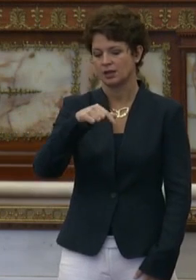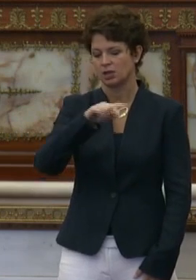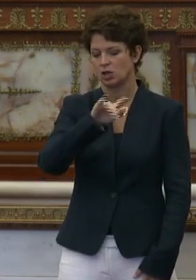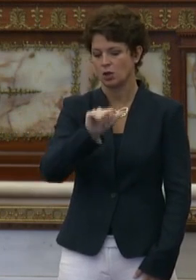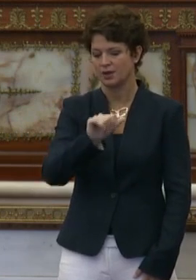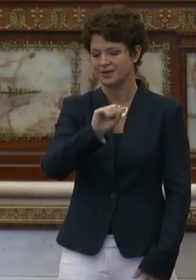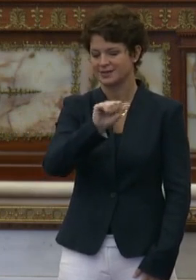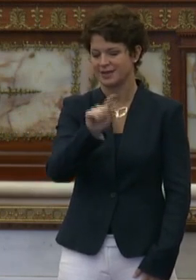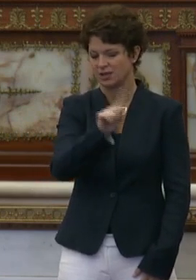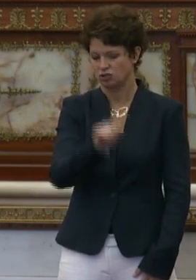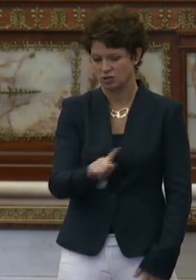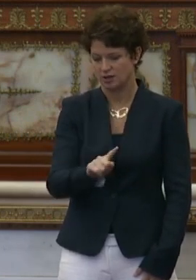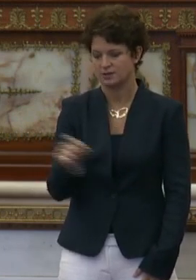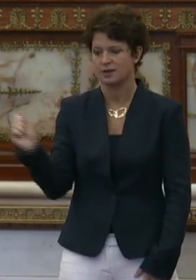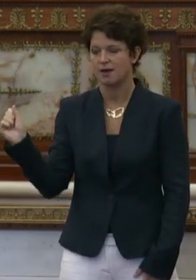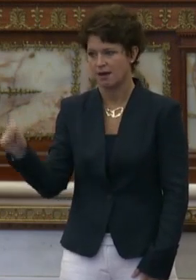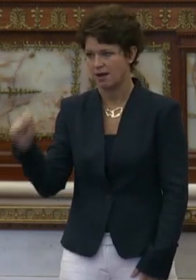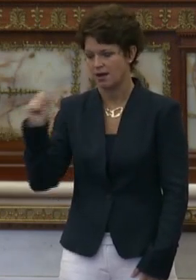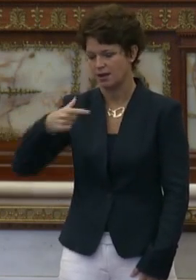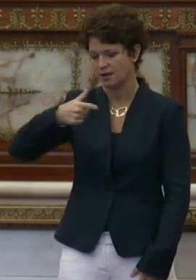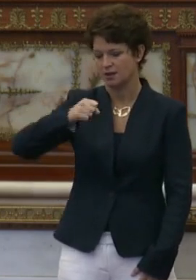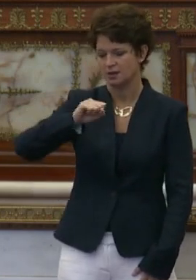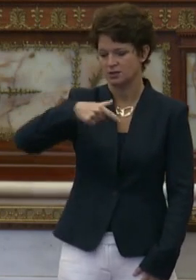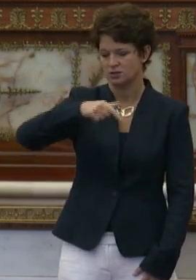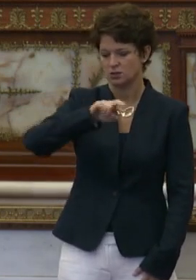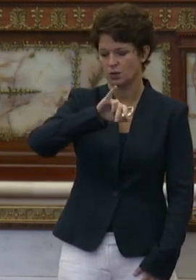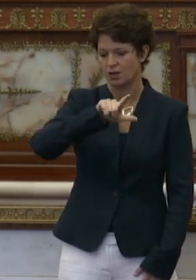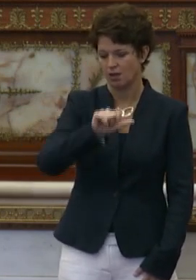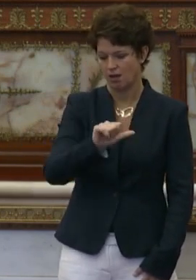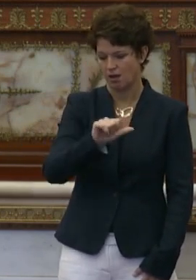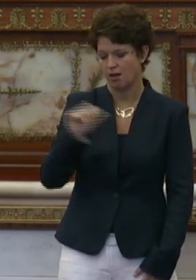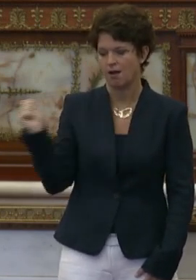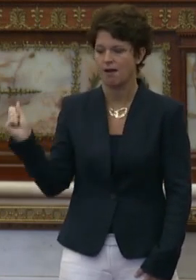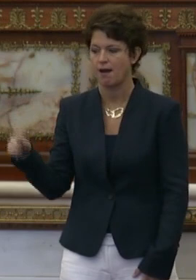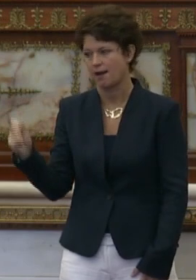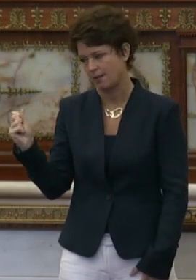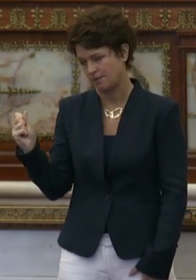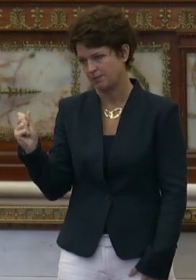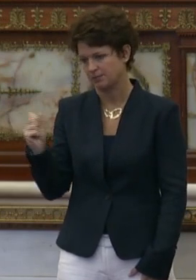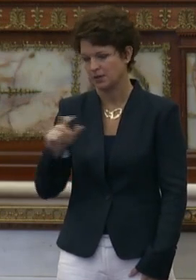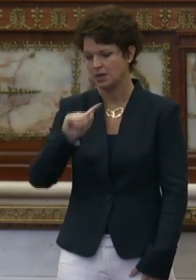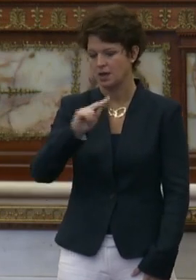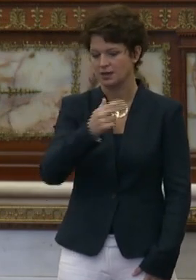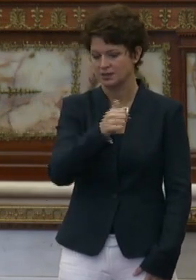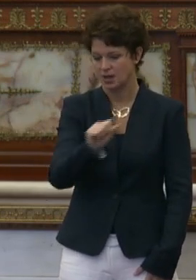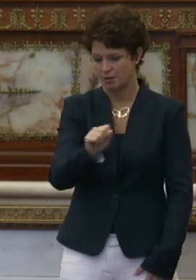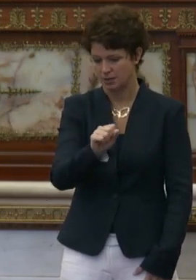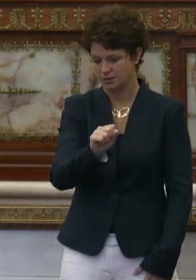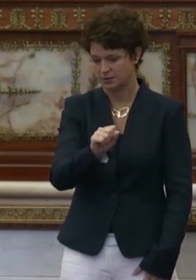Sanchez? Aye. Councilman Squillo? Aye. Councilman Thomas?